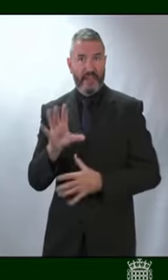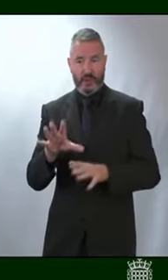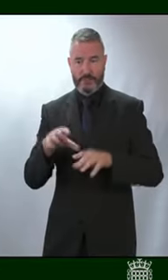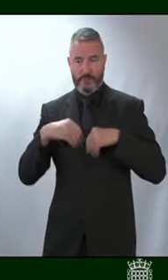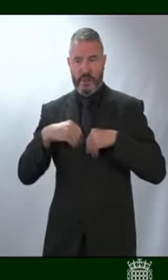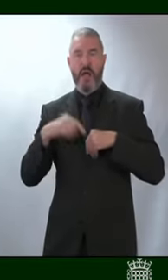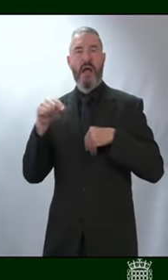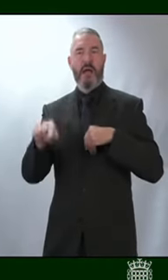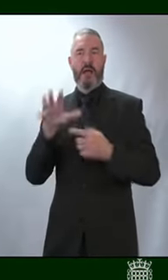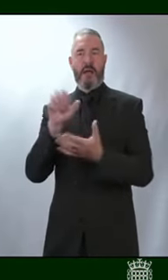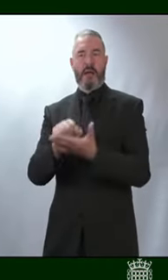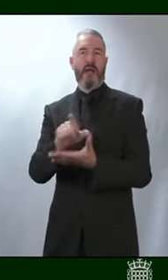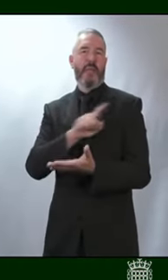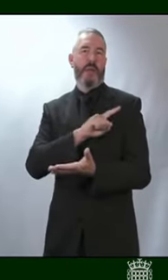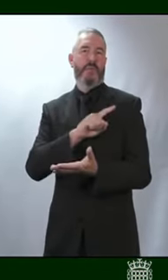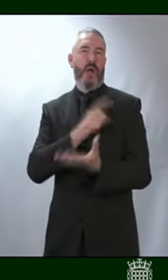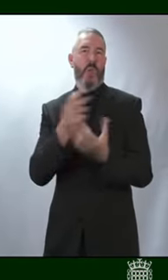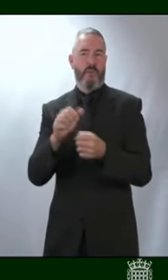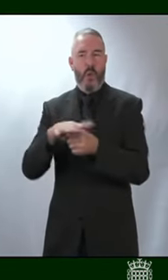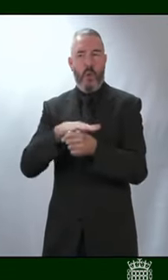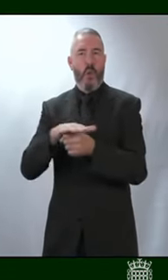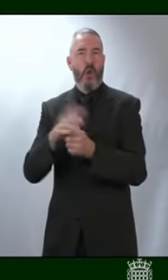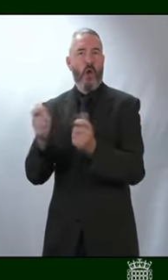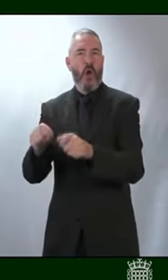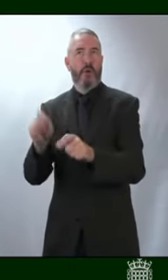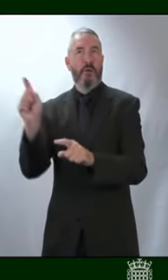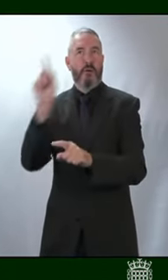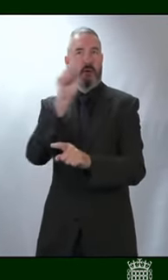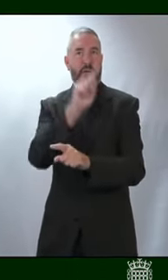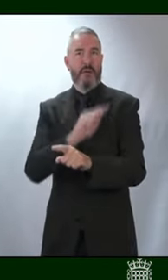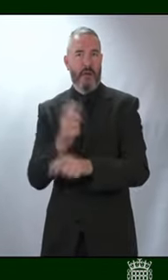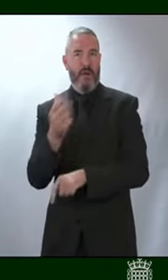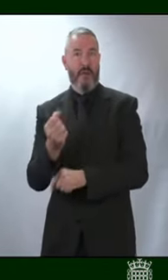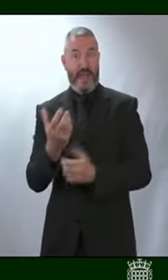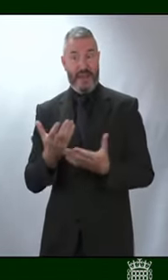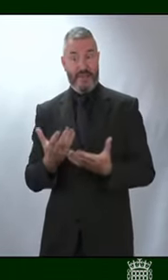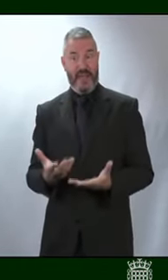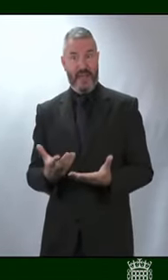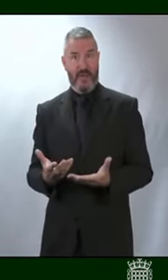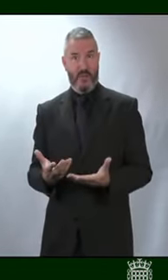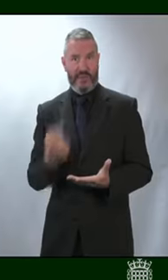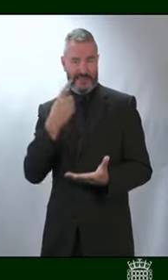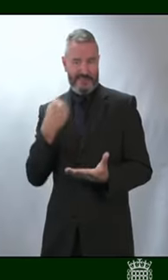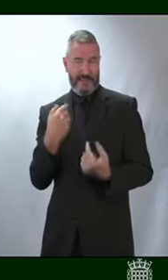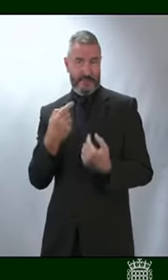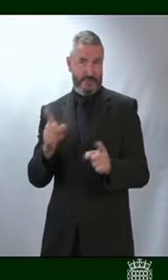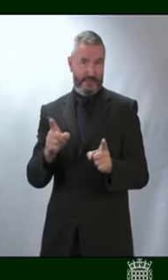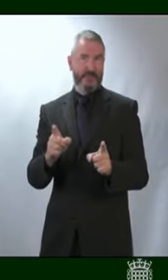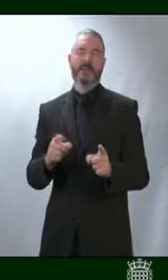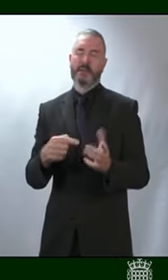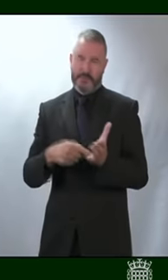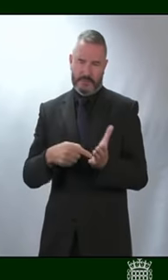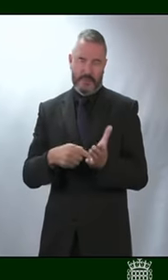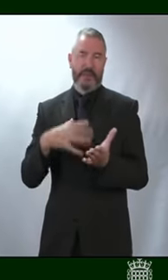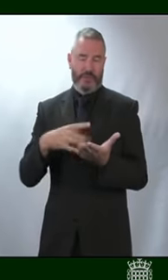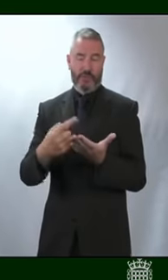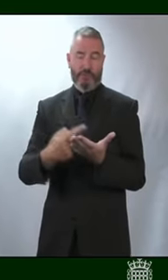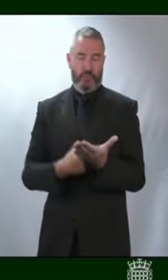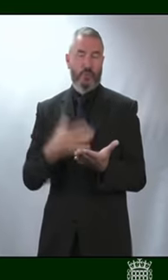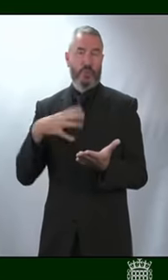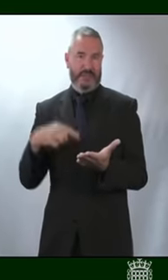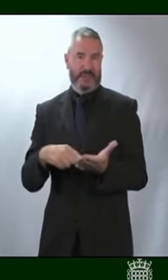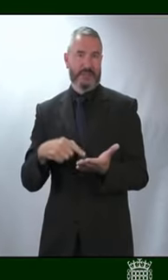able to deliver the local lockdowns, and that's why we're able to tell now at this stage that it is necessary to take the decisive action that